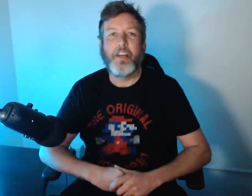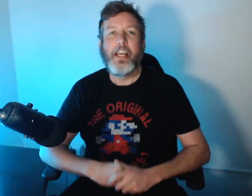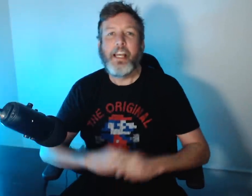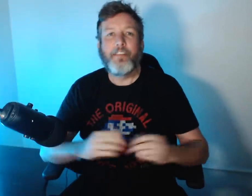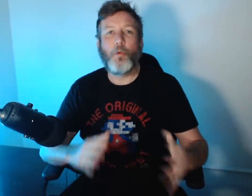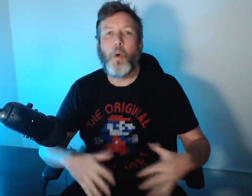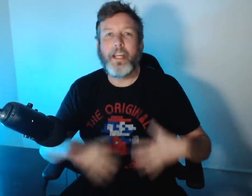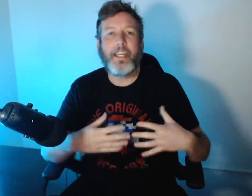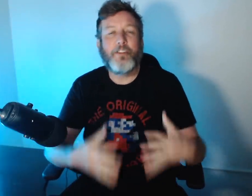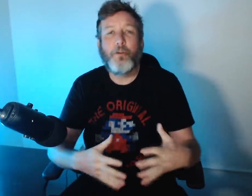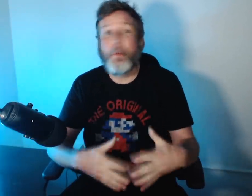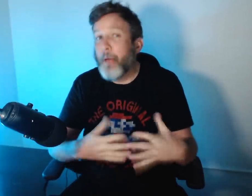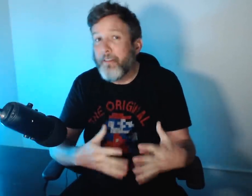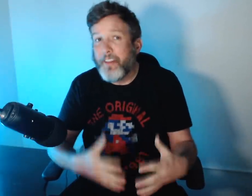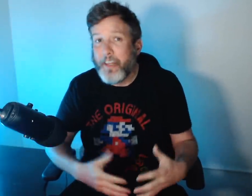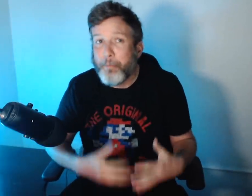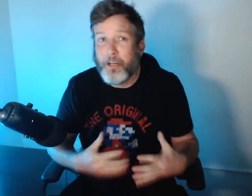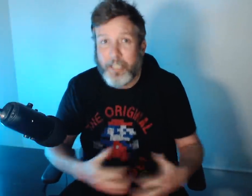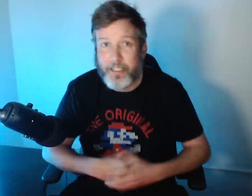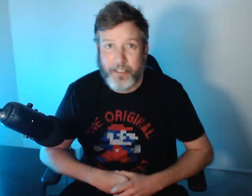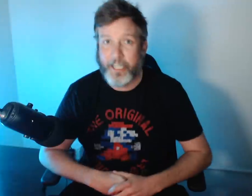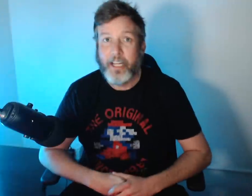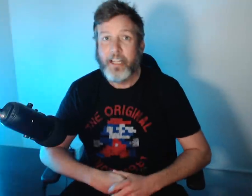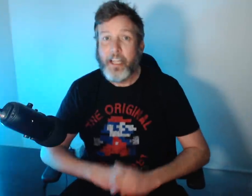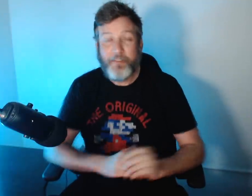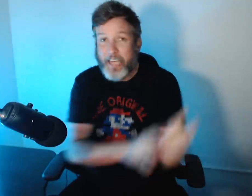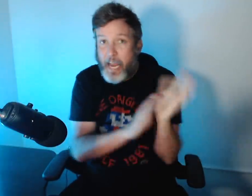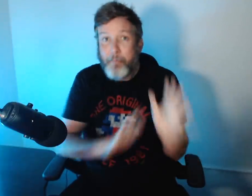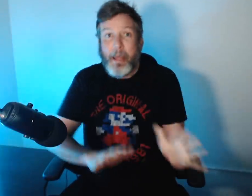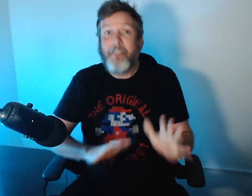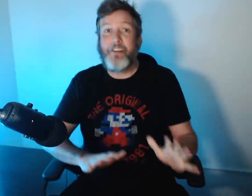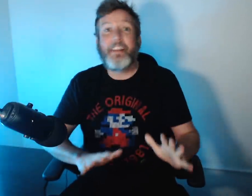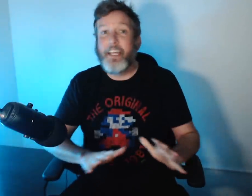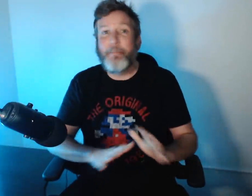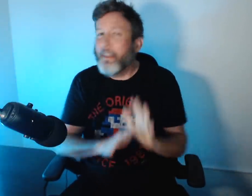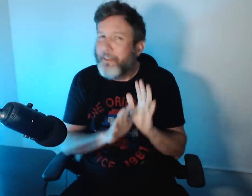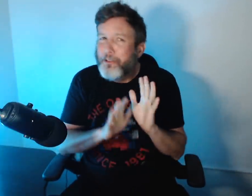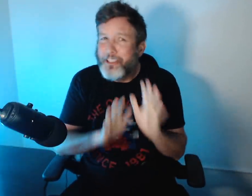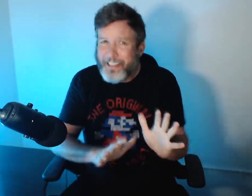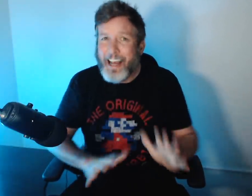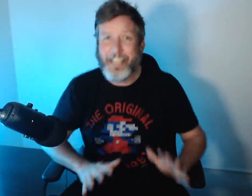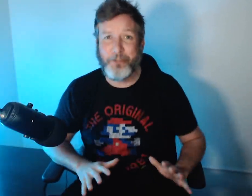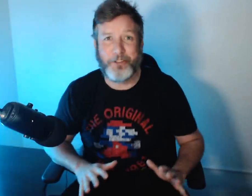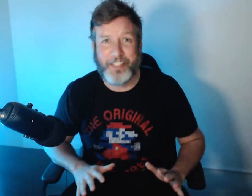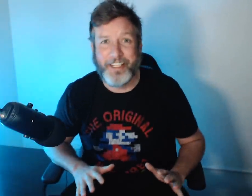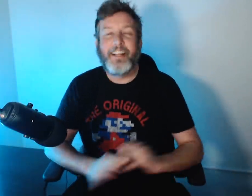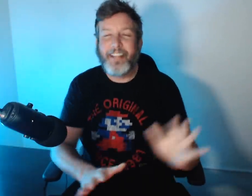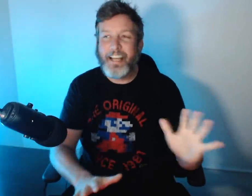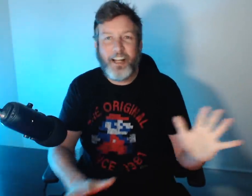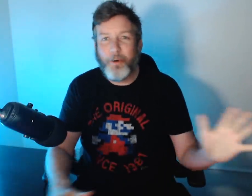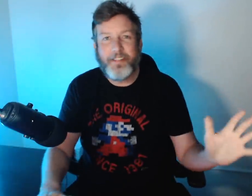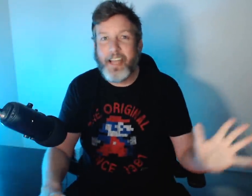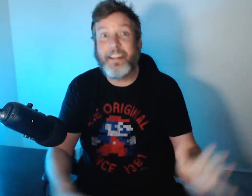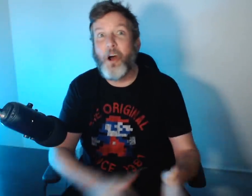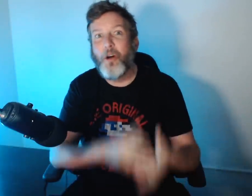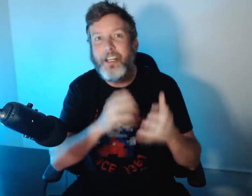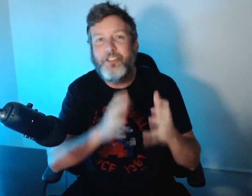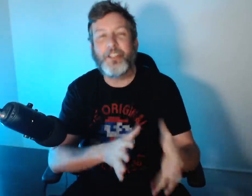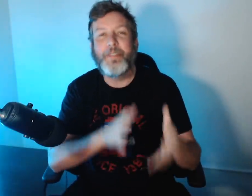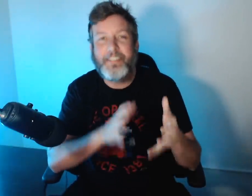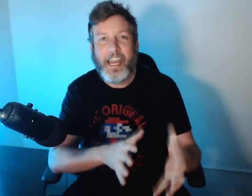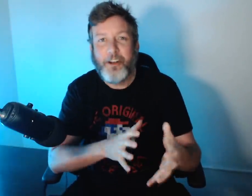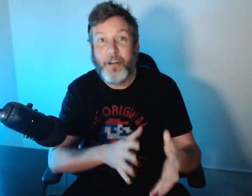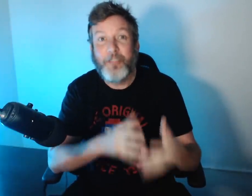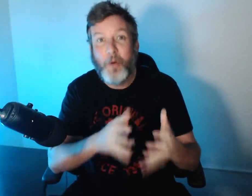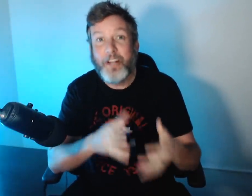that stuff is what it can do to benefit them politically. If it can't benefit them, then they're just not interested. It's like I always say, only